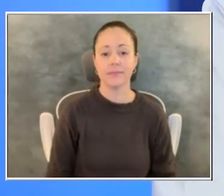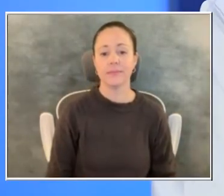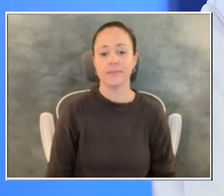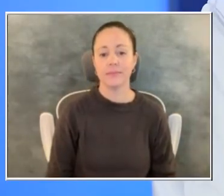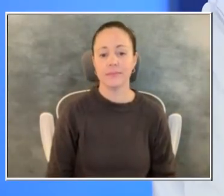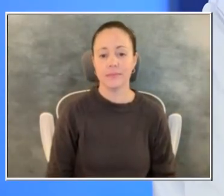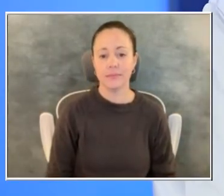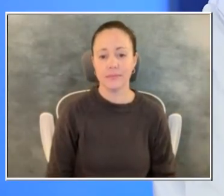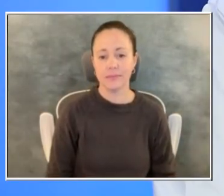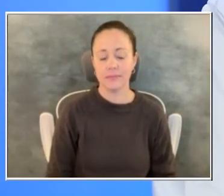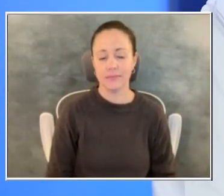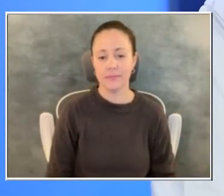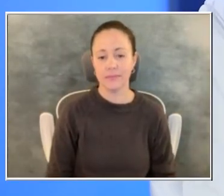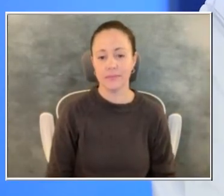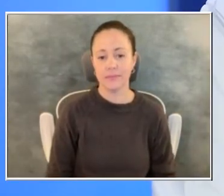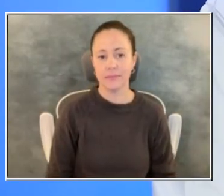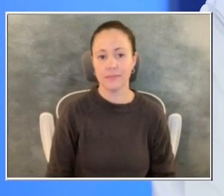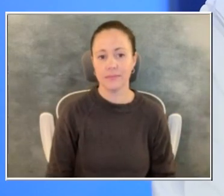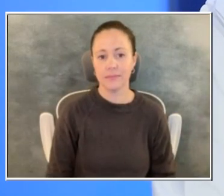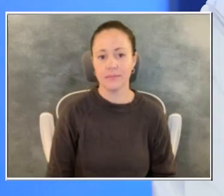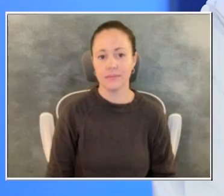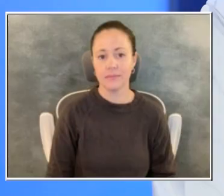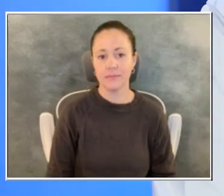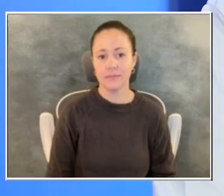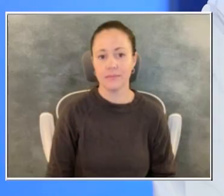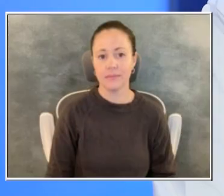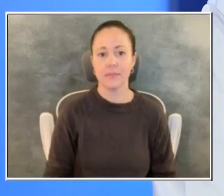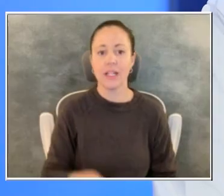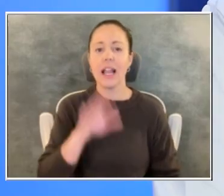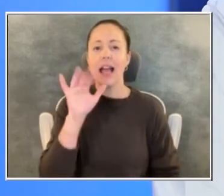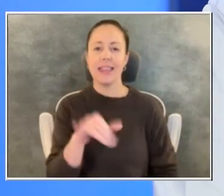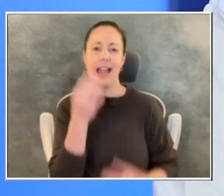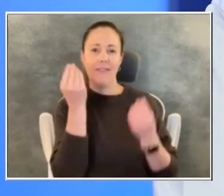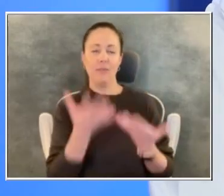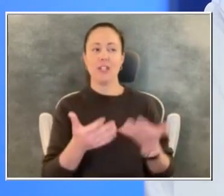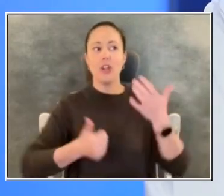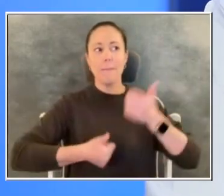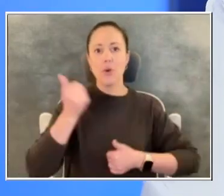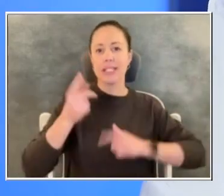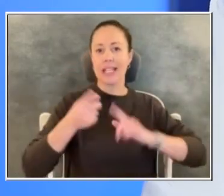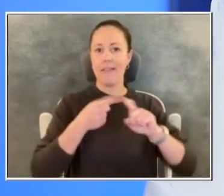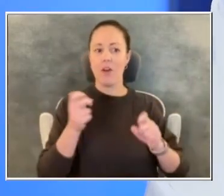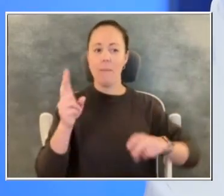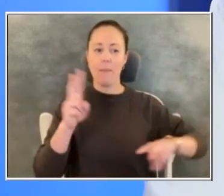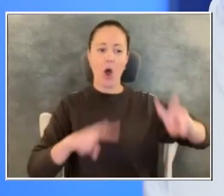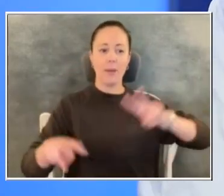came largely from observational studies. So the impact was actually